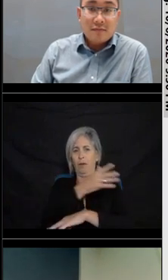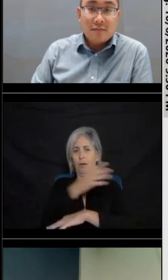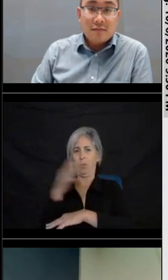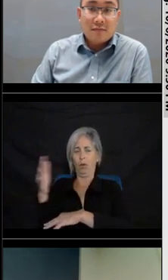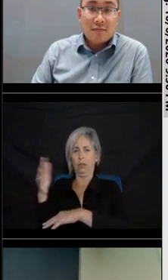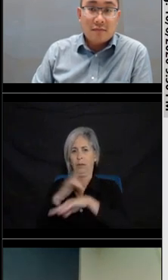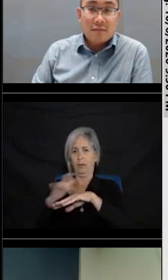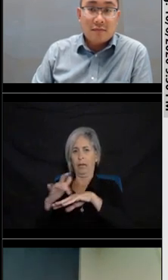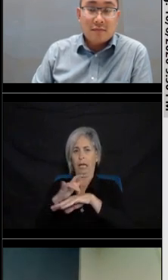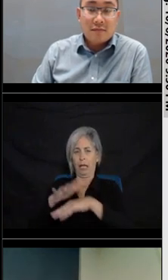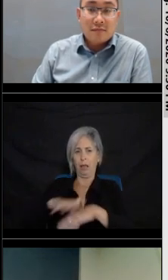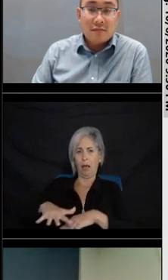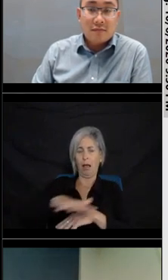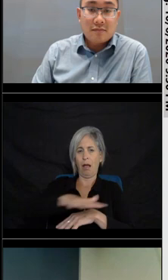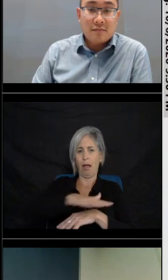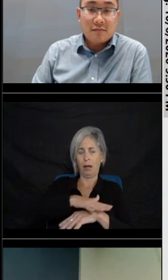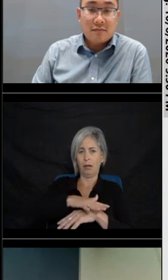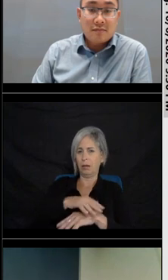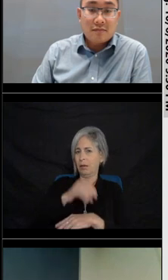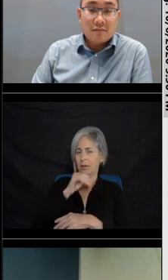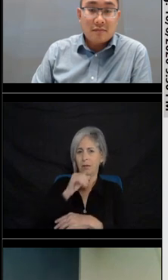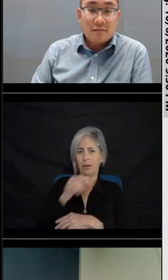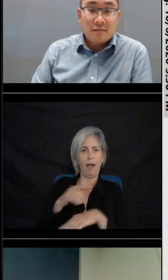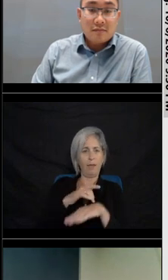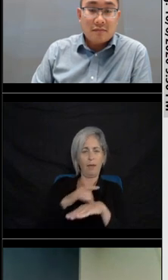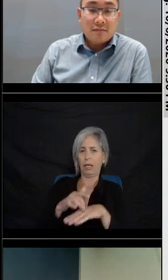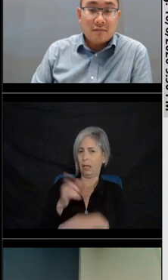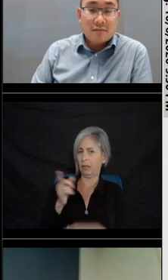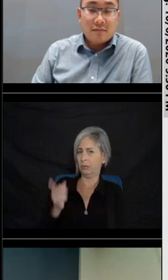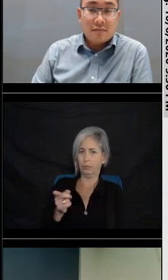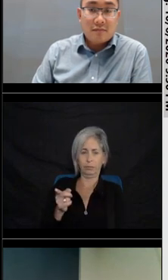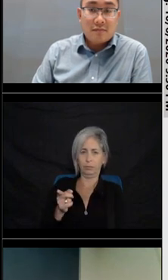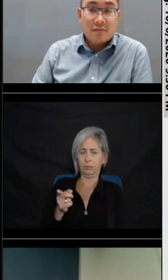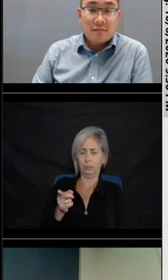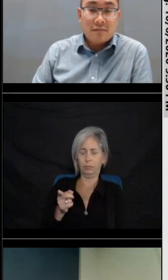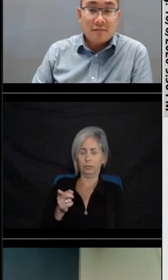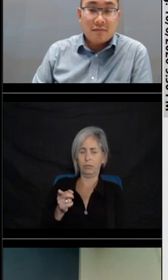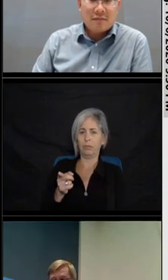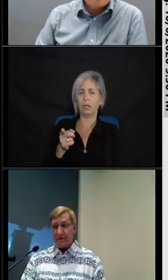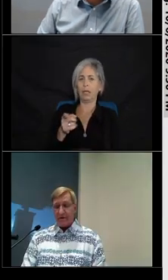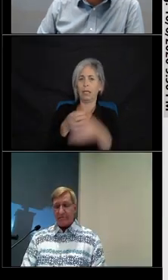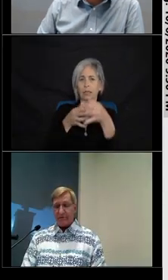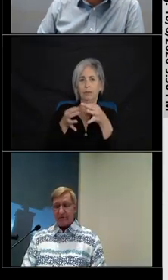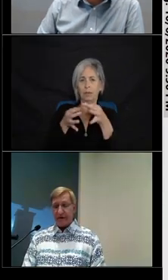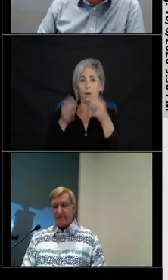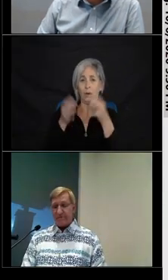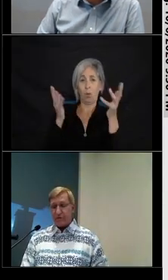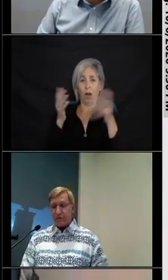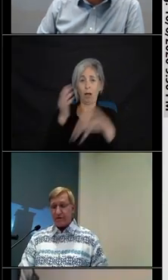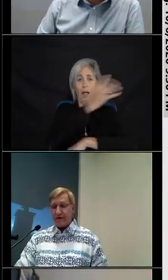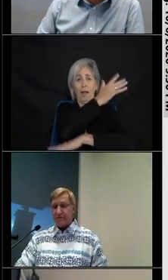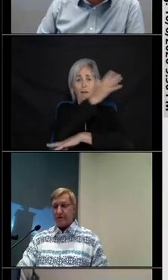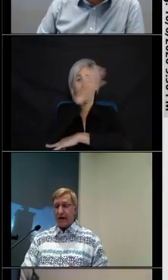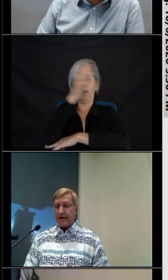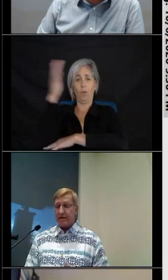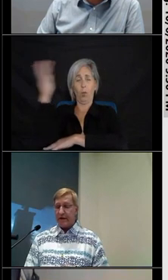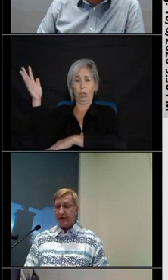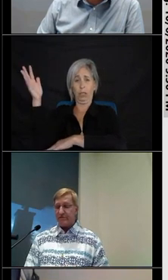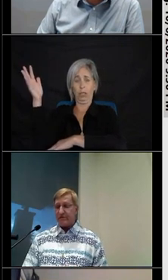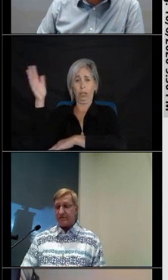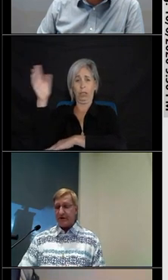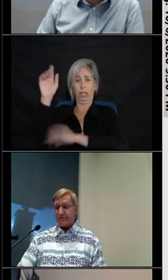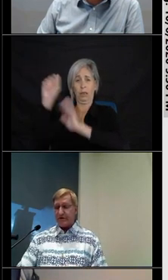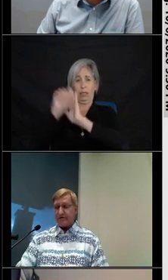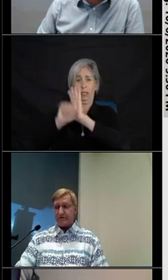vacant land. In fact, it is not vacant. It meets all definitions of a forest, from state, federal, and even